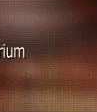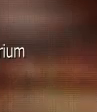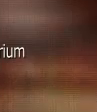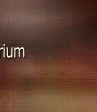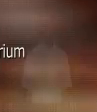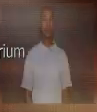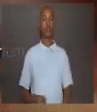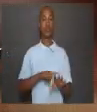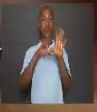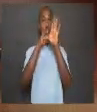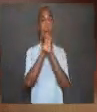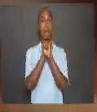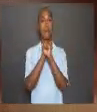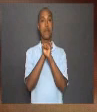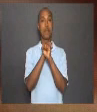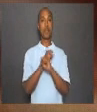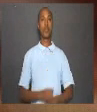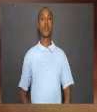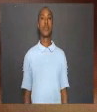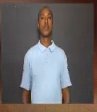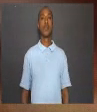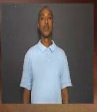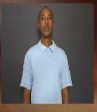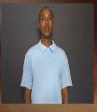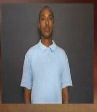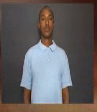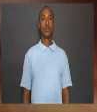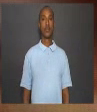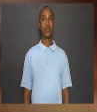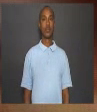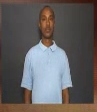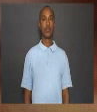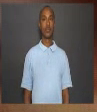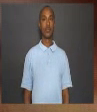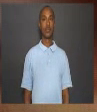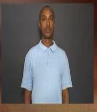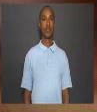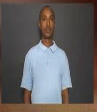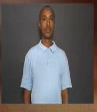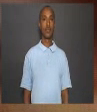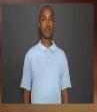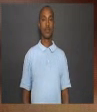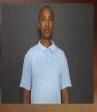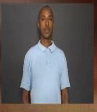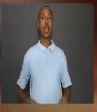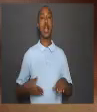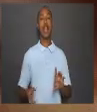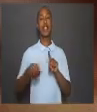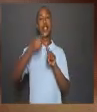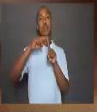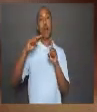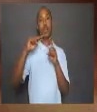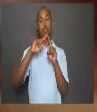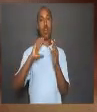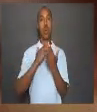Time's up. let's get back to our